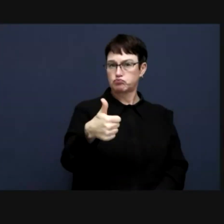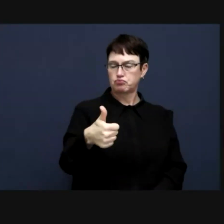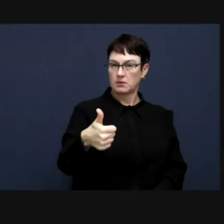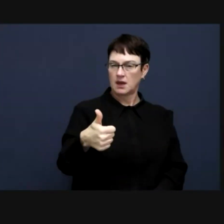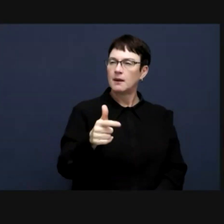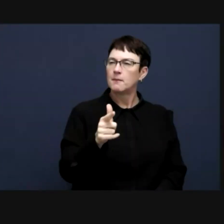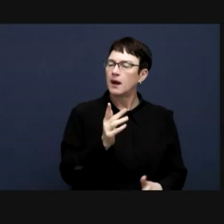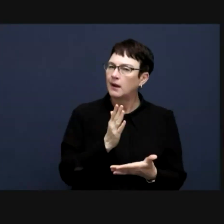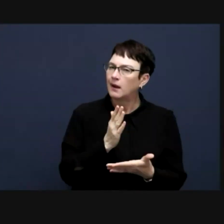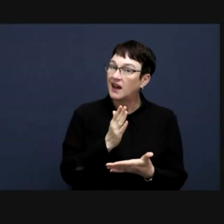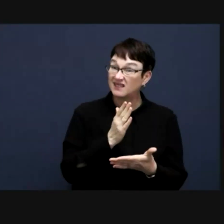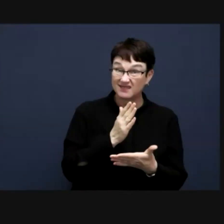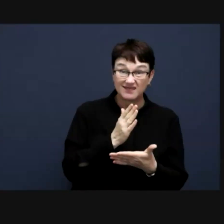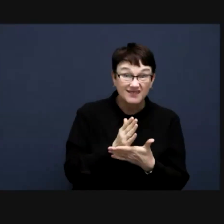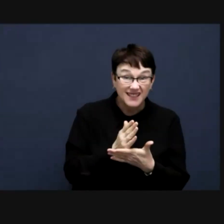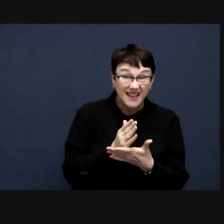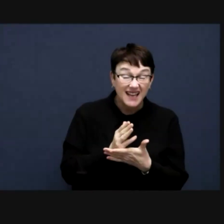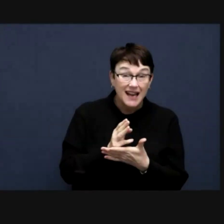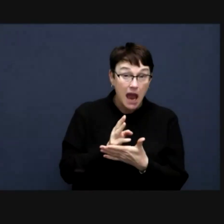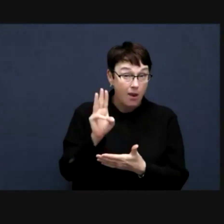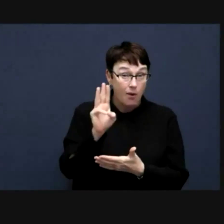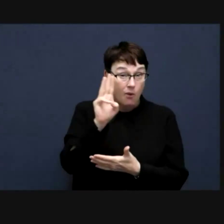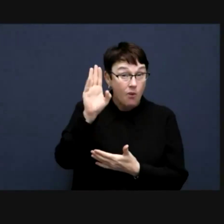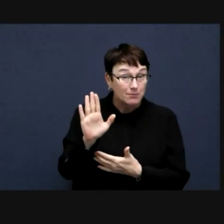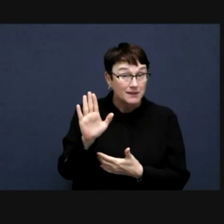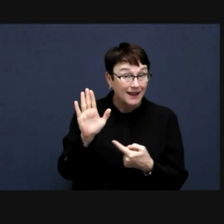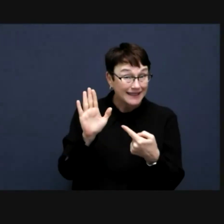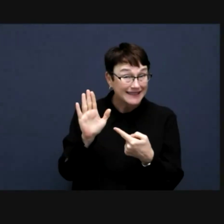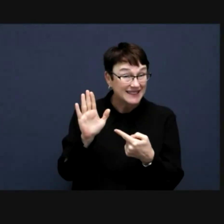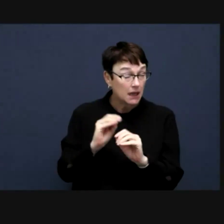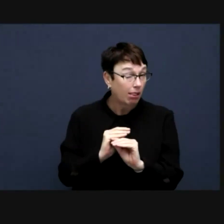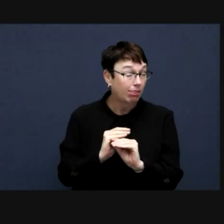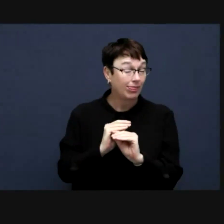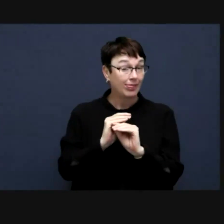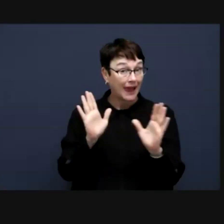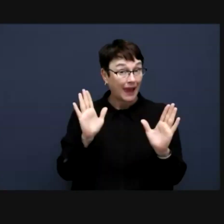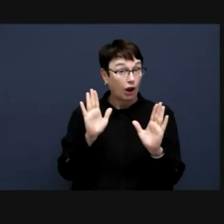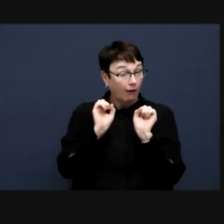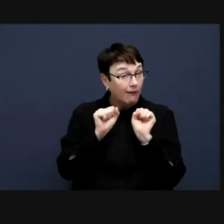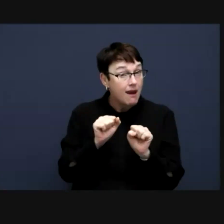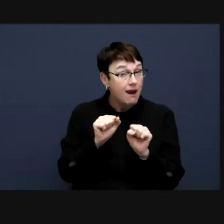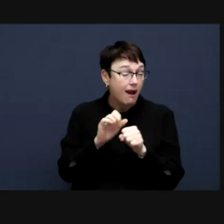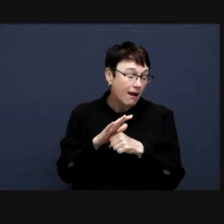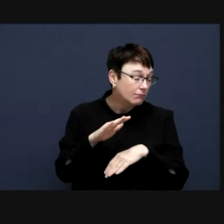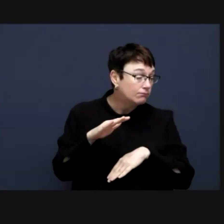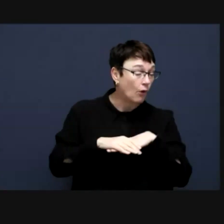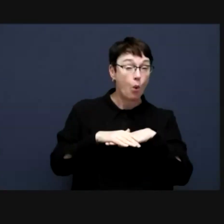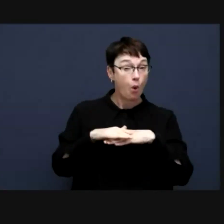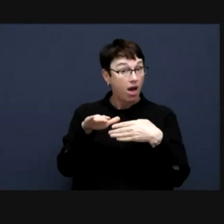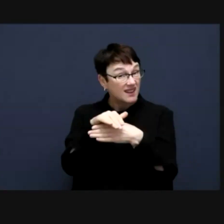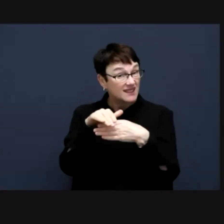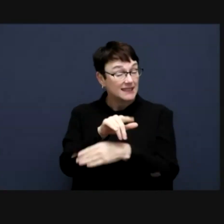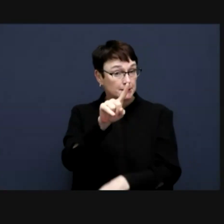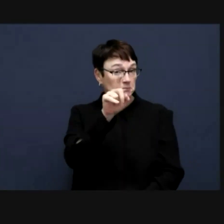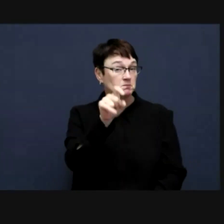as accessible, as useful as it can be. So again, another example on the importance of